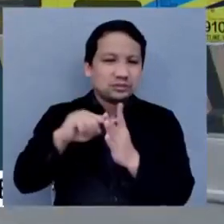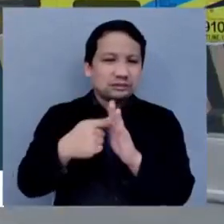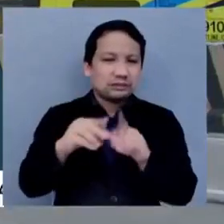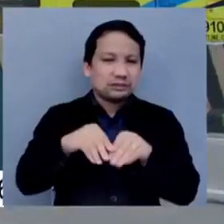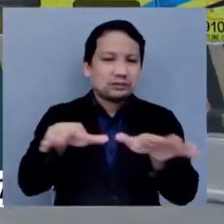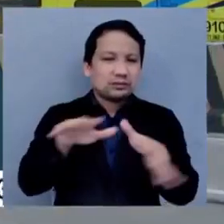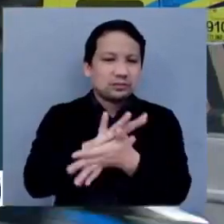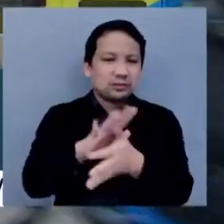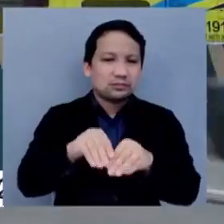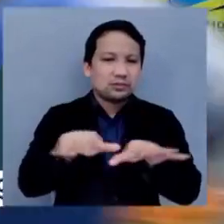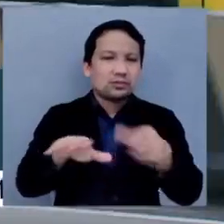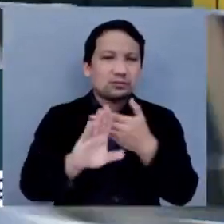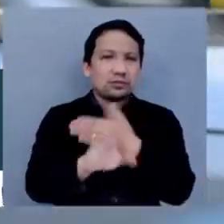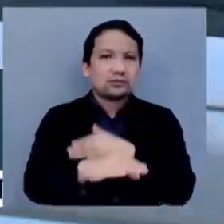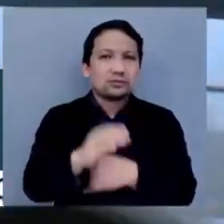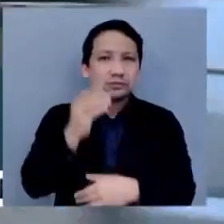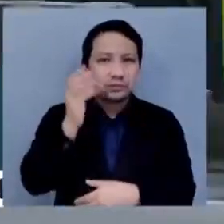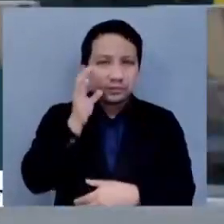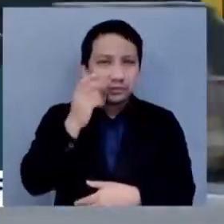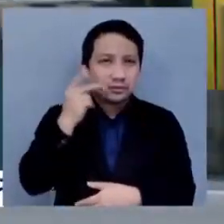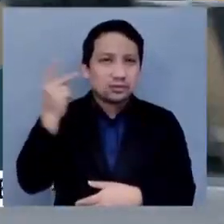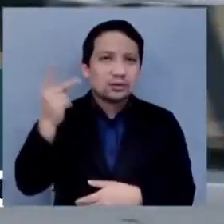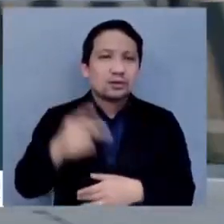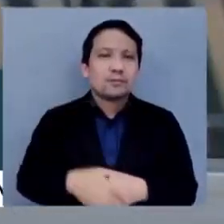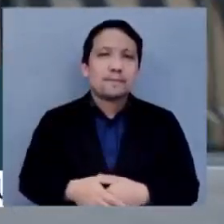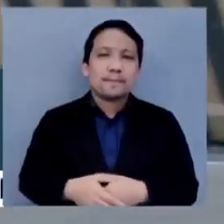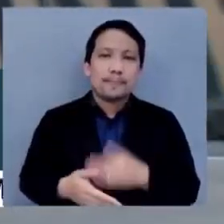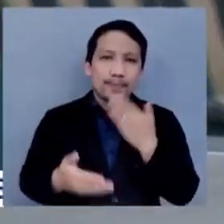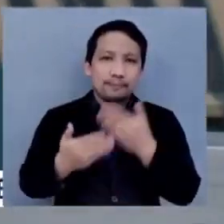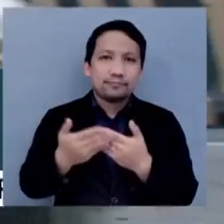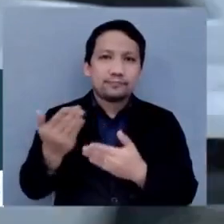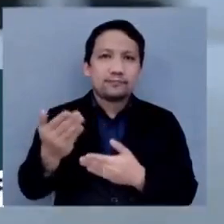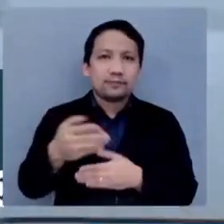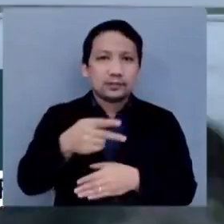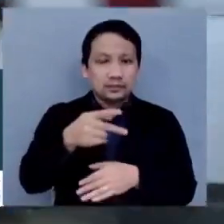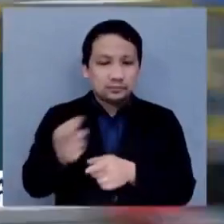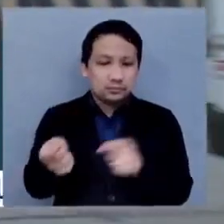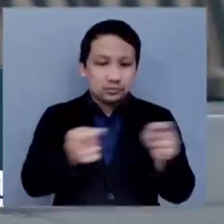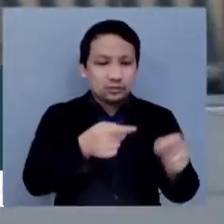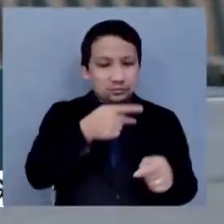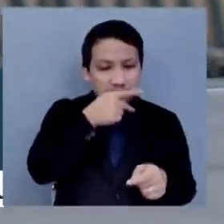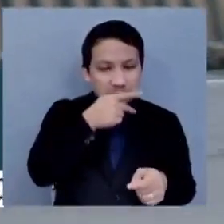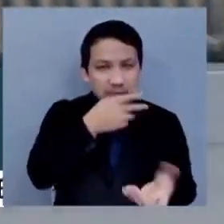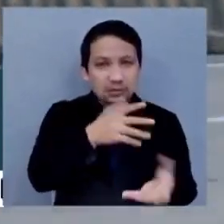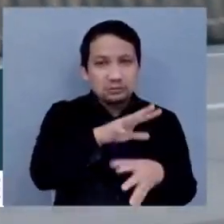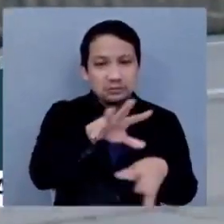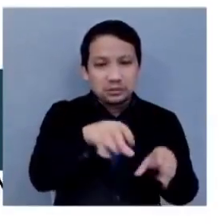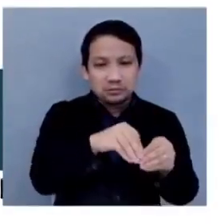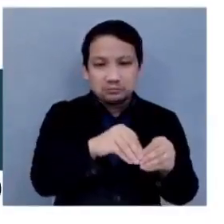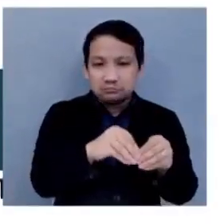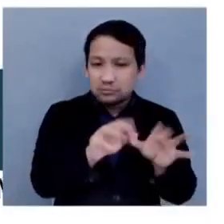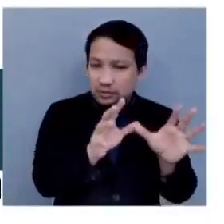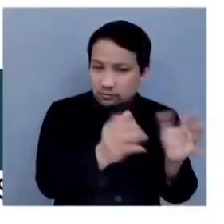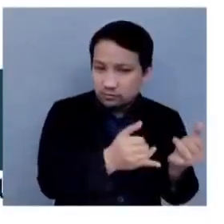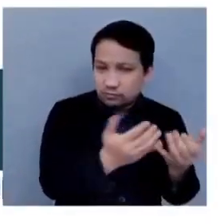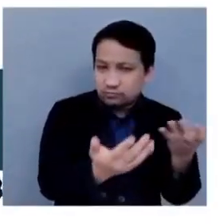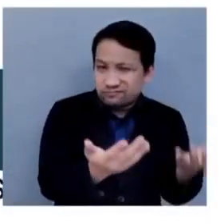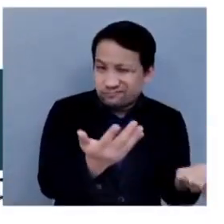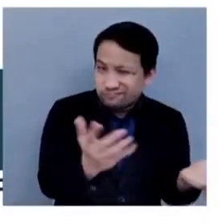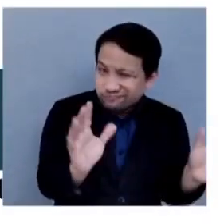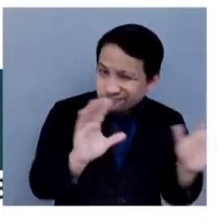Carmina. All right, Jackie, that seems to be good news, privatizing it, but at the end of the day, it's going